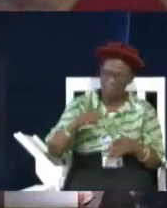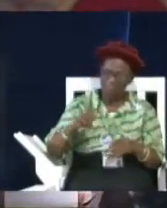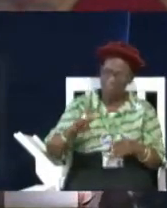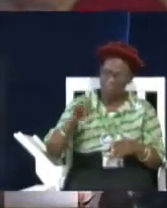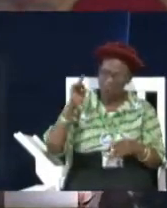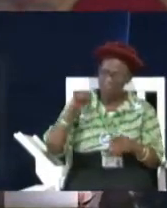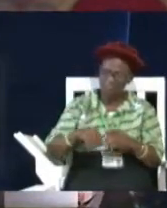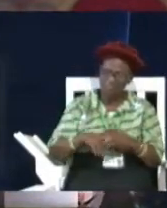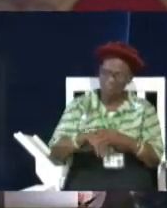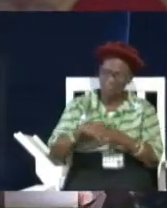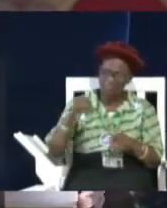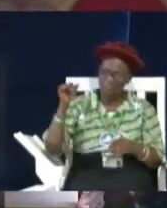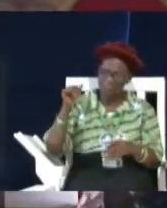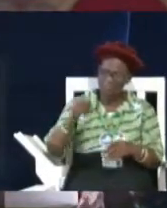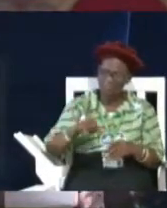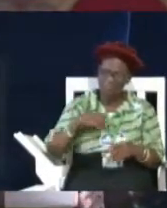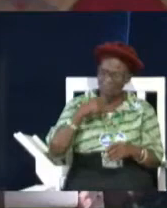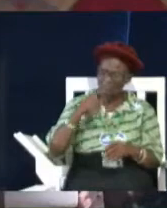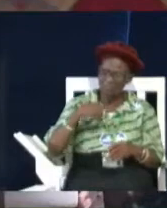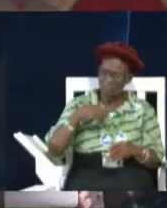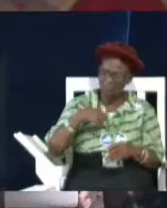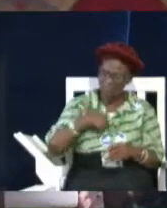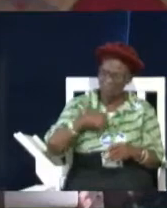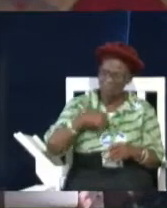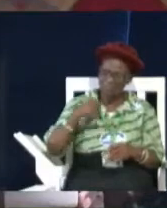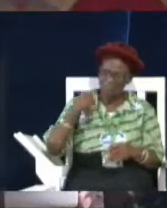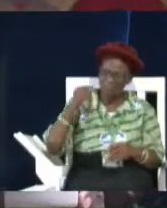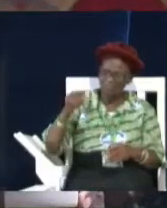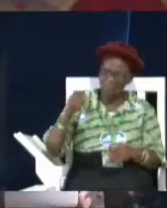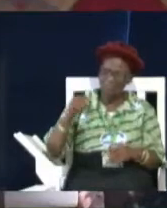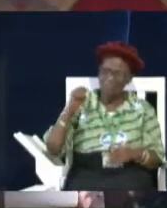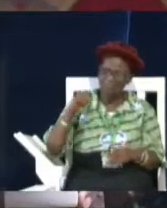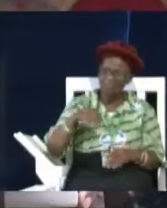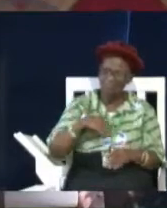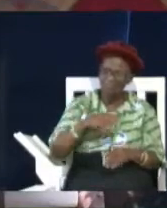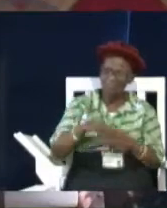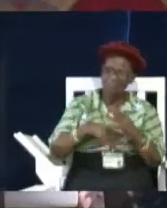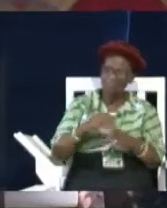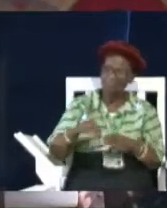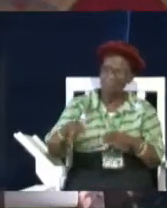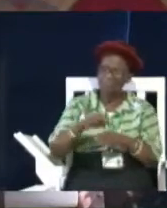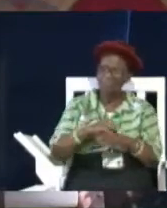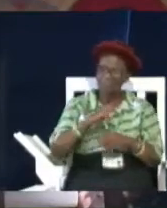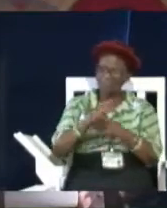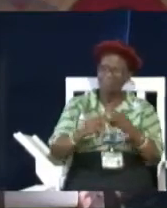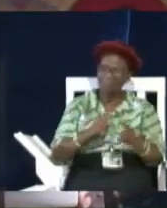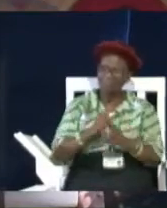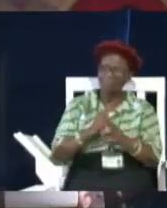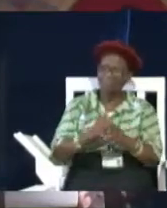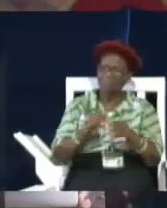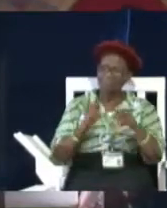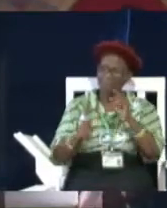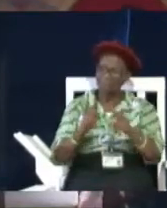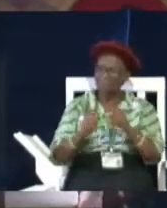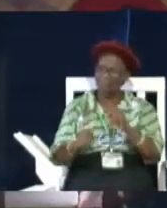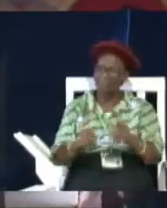And they would take all of us. People came from all over the world. Oh, I mean all over the